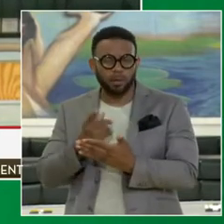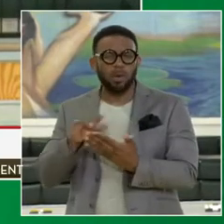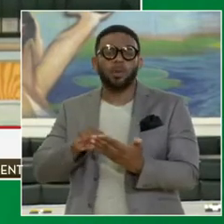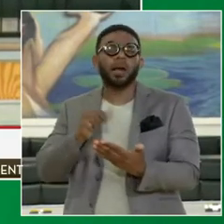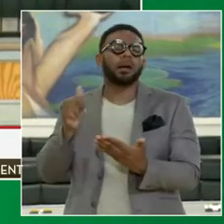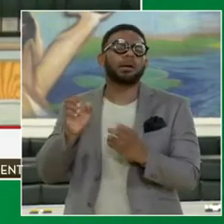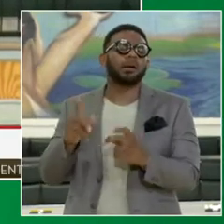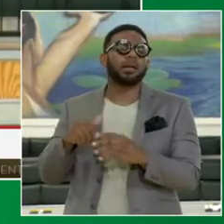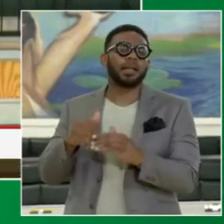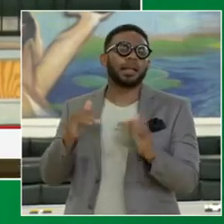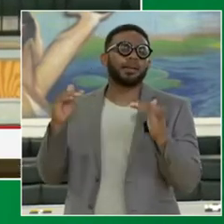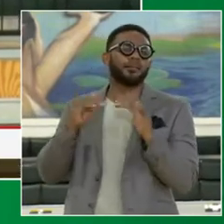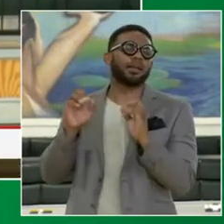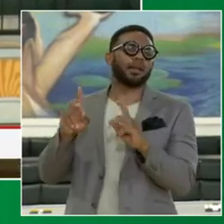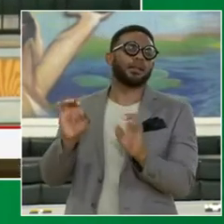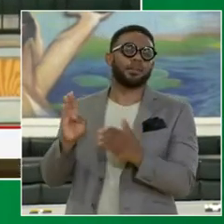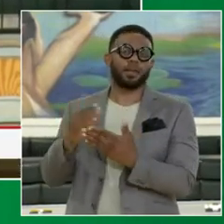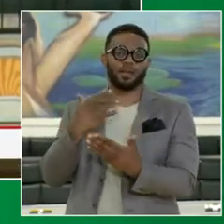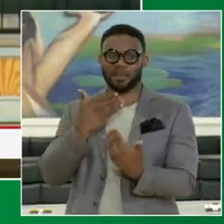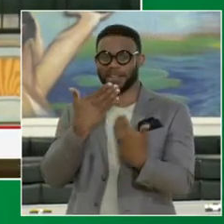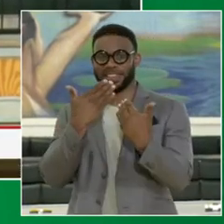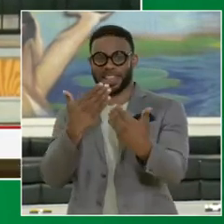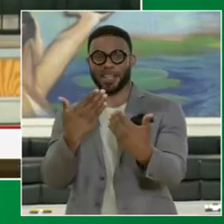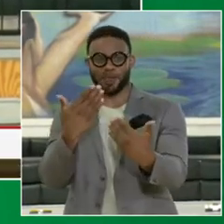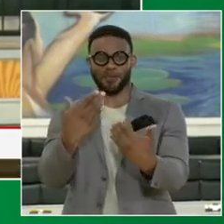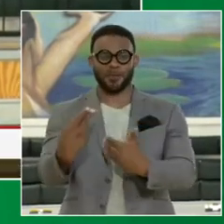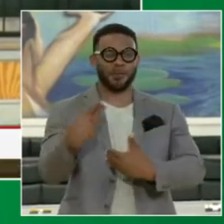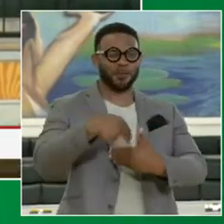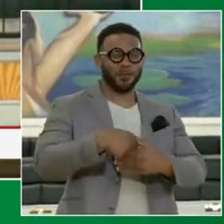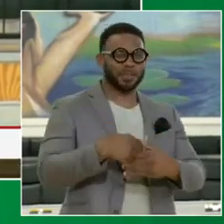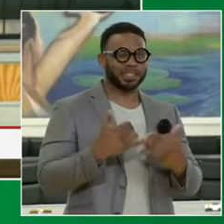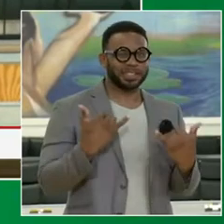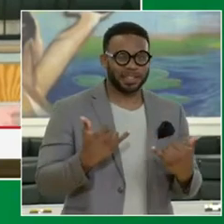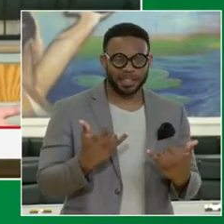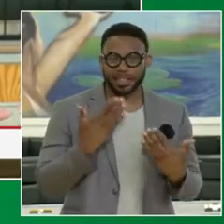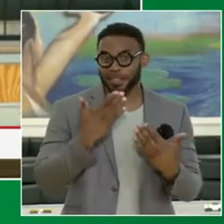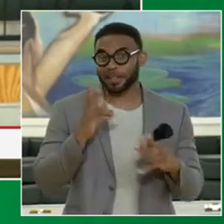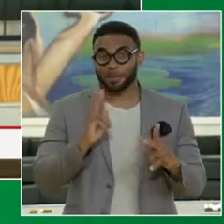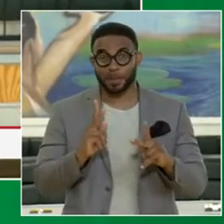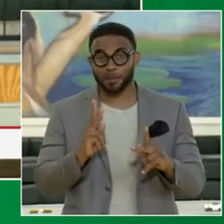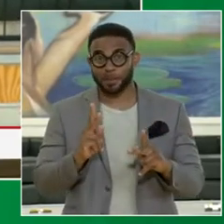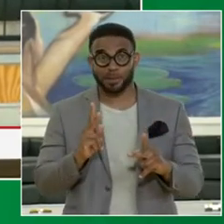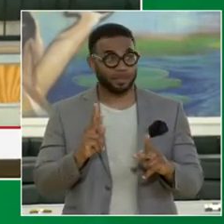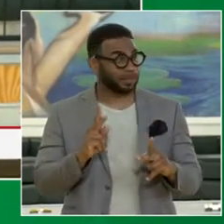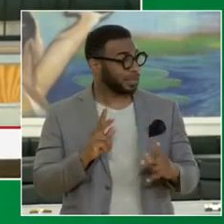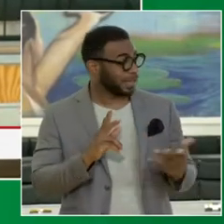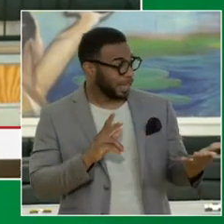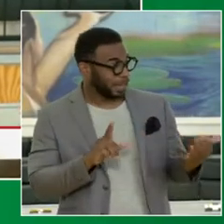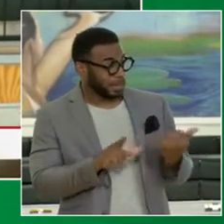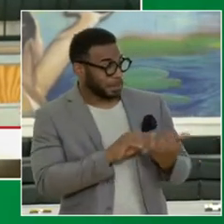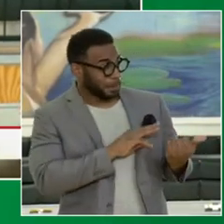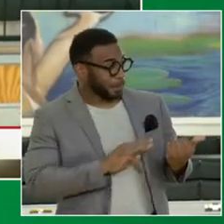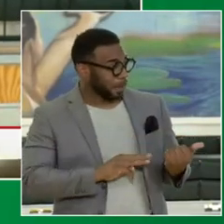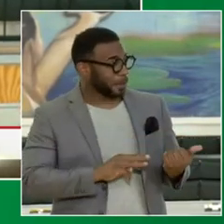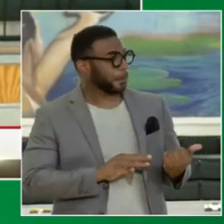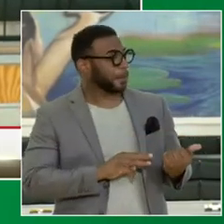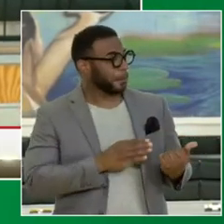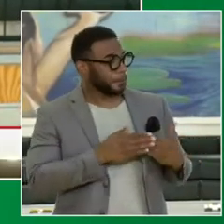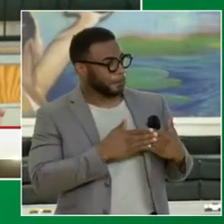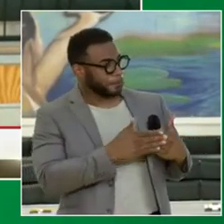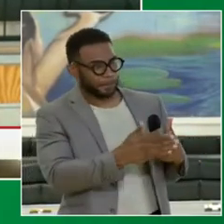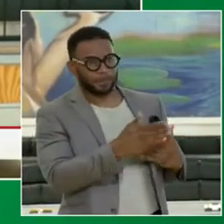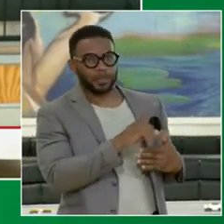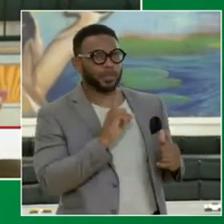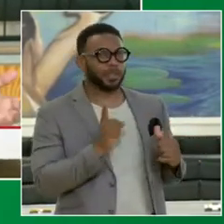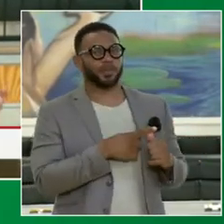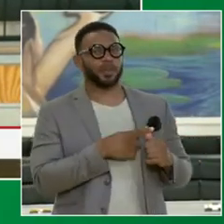is in the Fair Shot budget. So just want to thank you for joining us today. I want to thank the folks in the Deputy Mayor for Public Safety and Justice. You're the